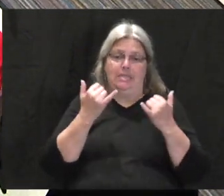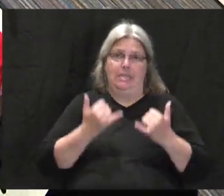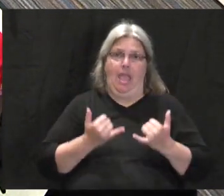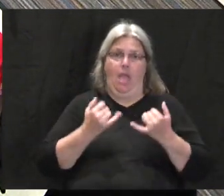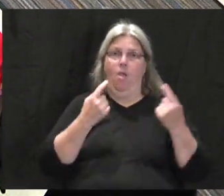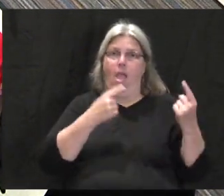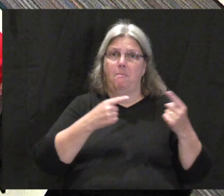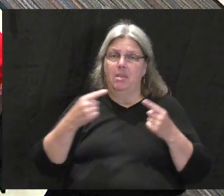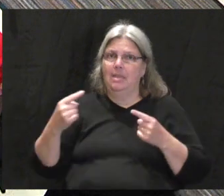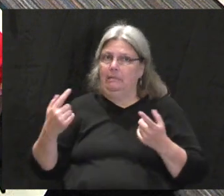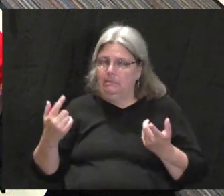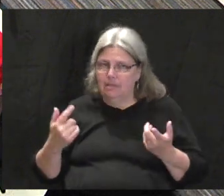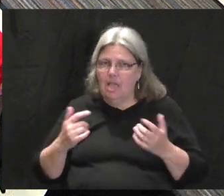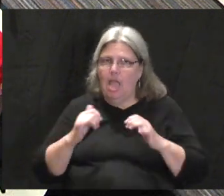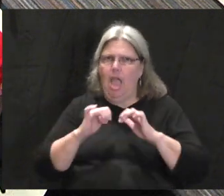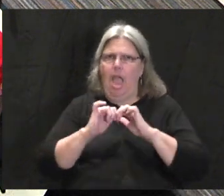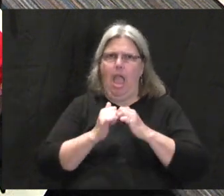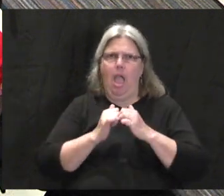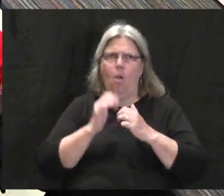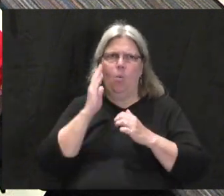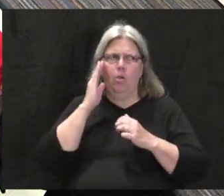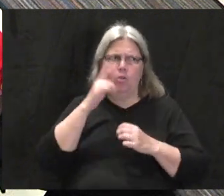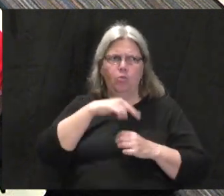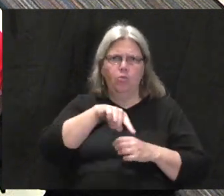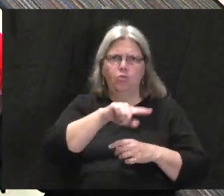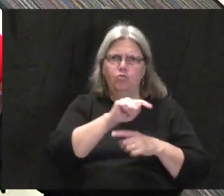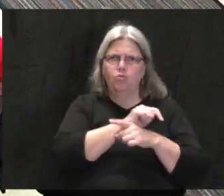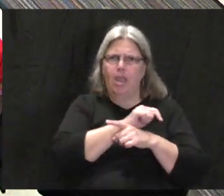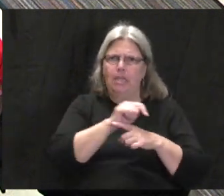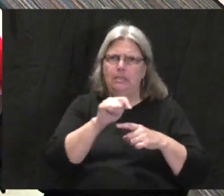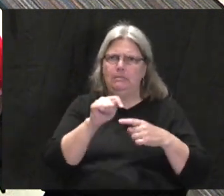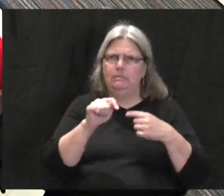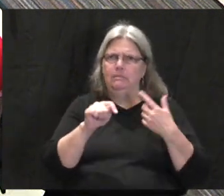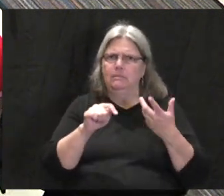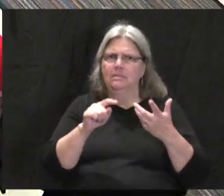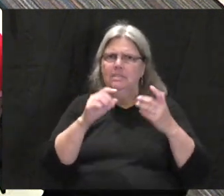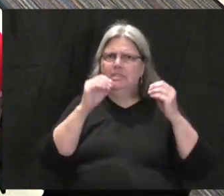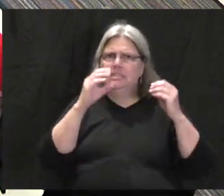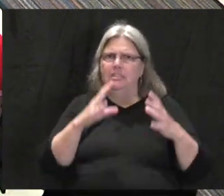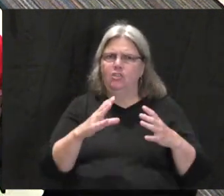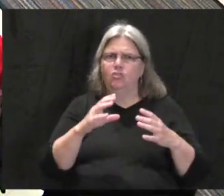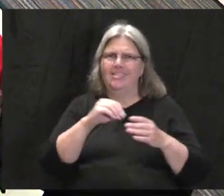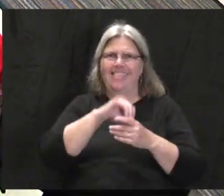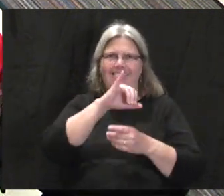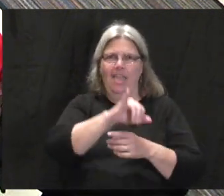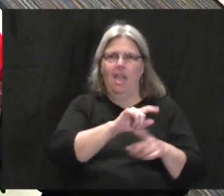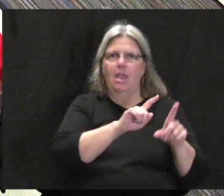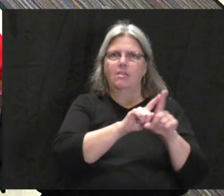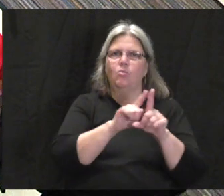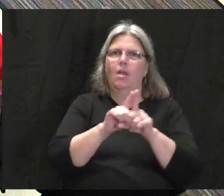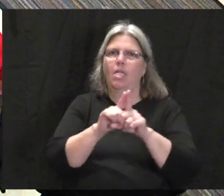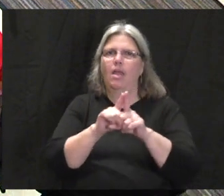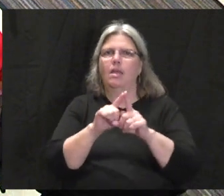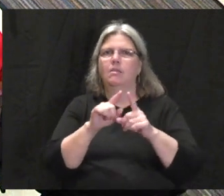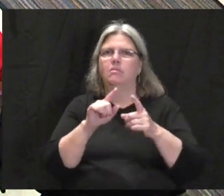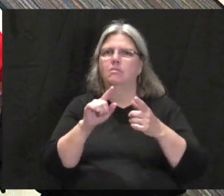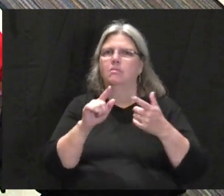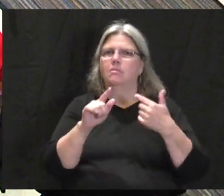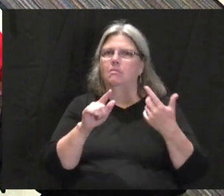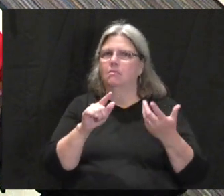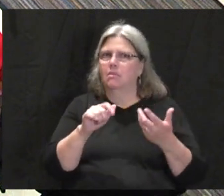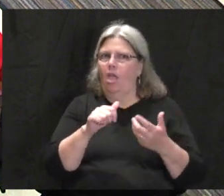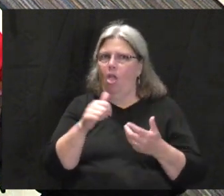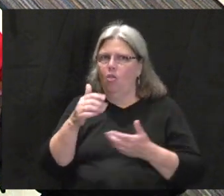Right, right, and I don't know that I can intelligently speak to that. I can tell you, as far as we go, I mean,